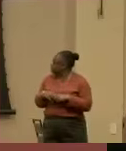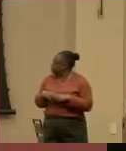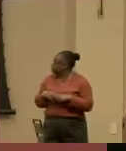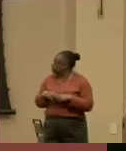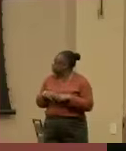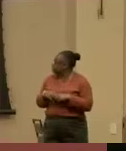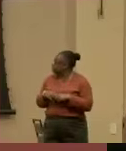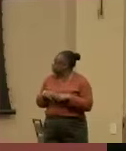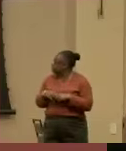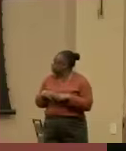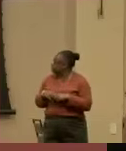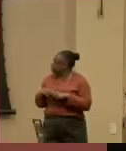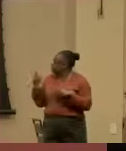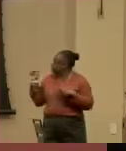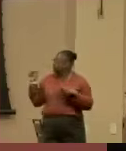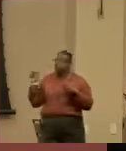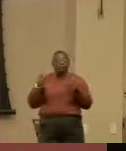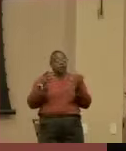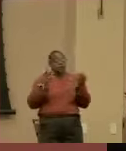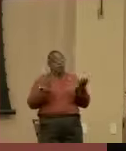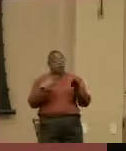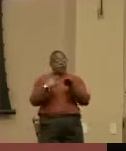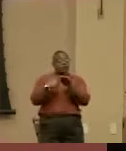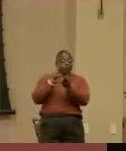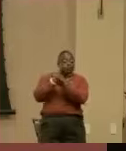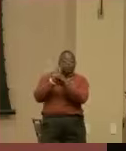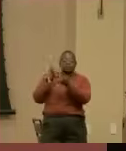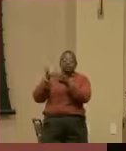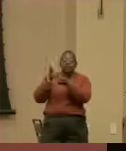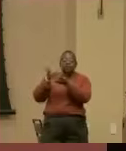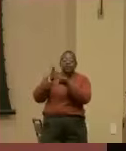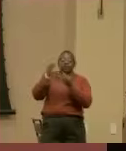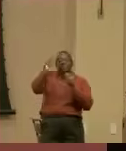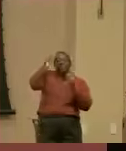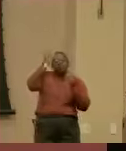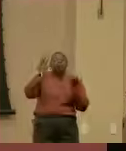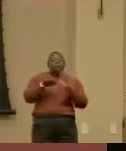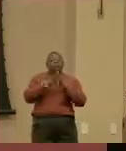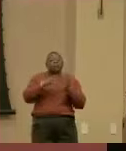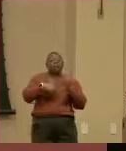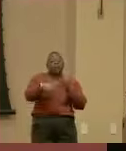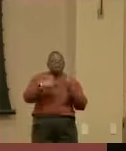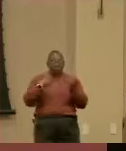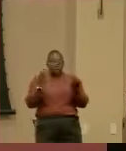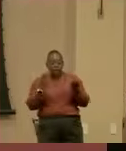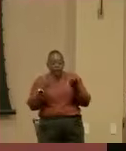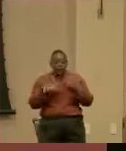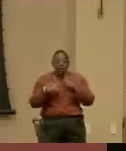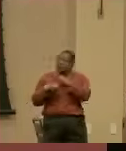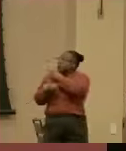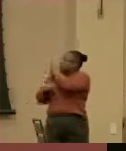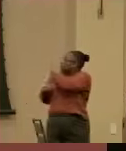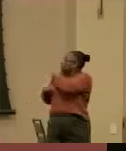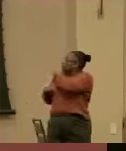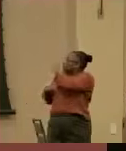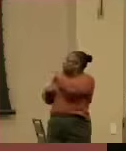And then we'll talk also about certain things that you'll want to talk to your doctor about if you're thinking about pregnancy, specifically antiphospholipid